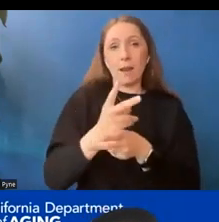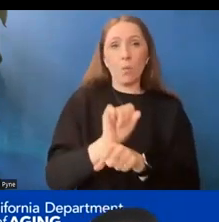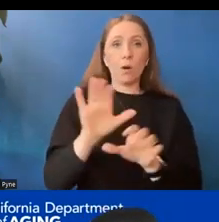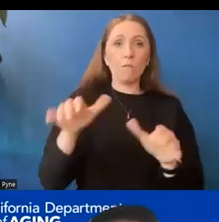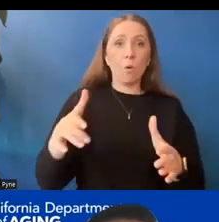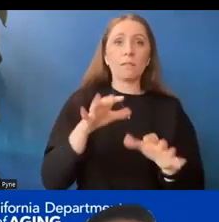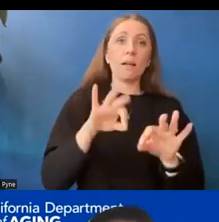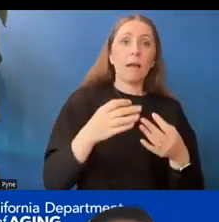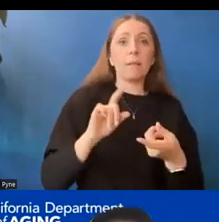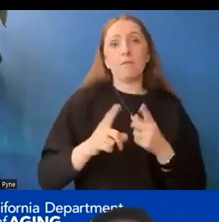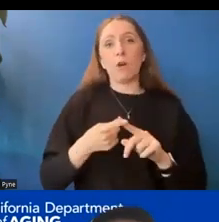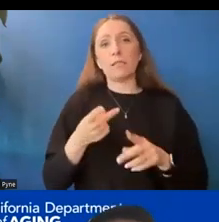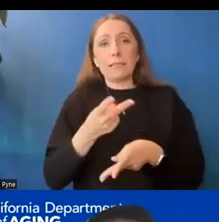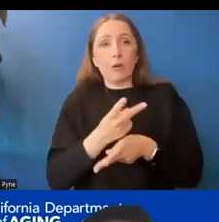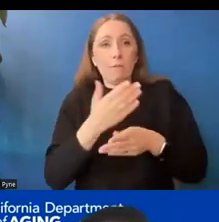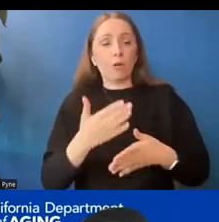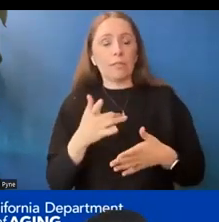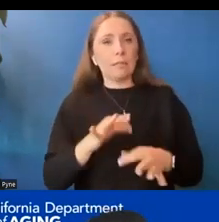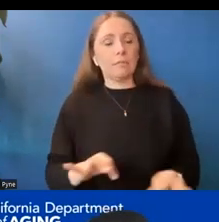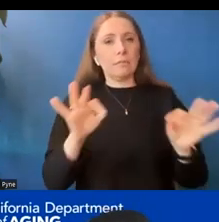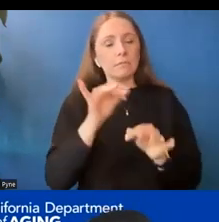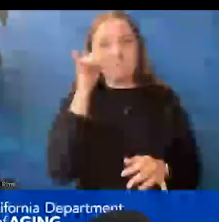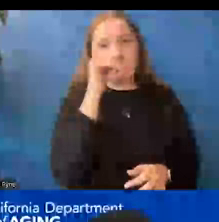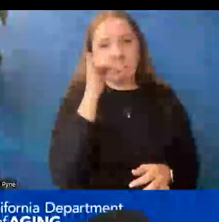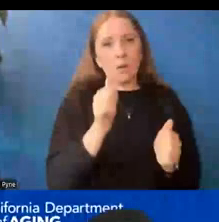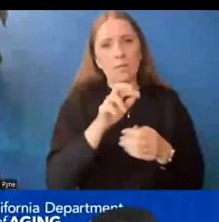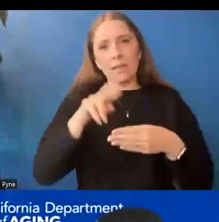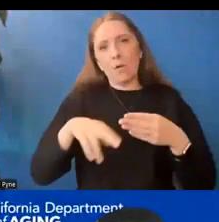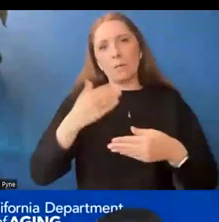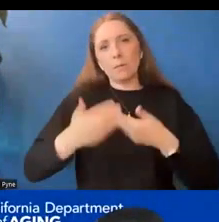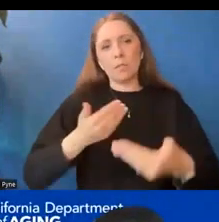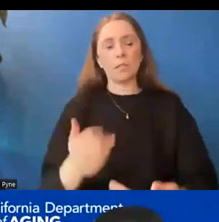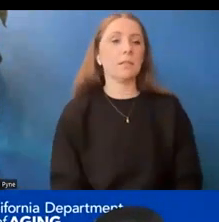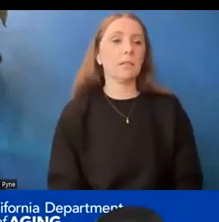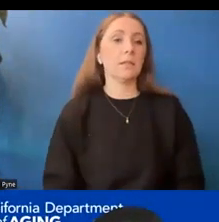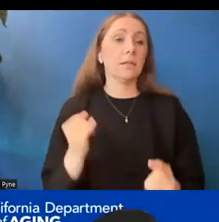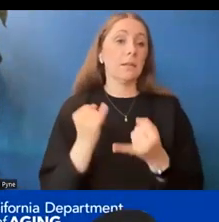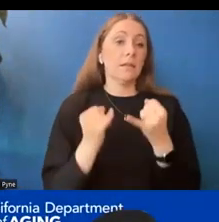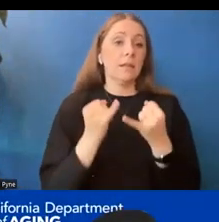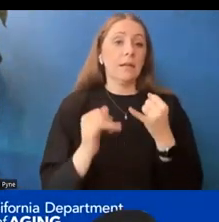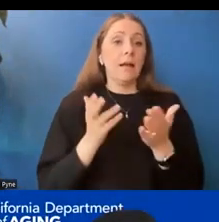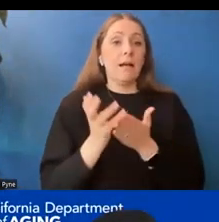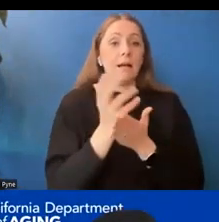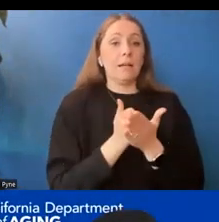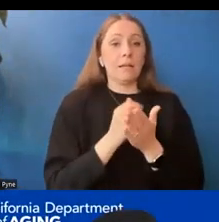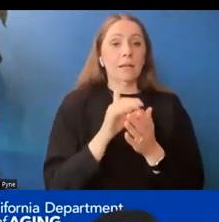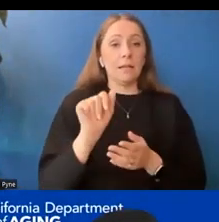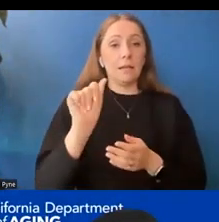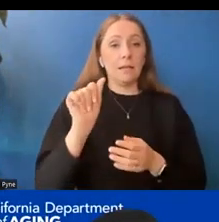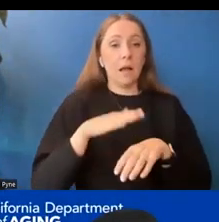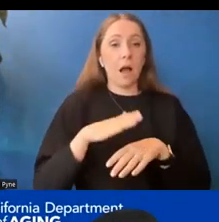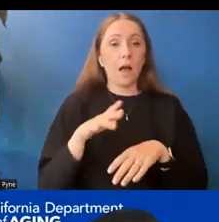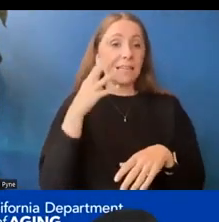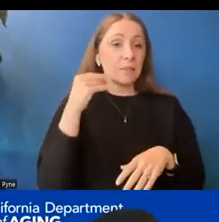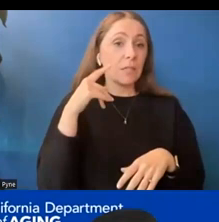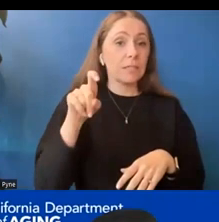friends caregivers, that's really critical, especially as we move along the outcomes process. And the last struggle is about collecting data about the experiences and needs of the older